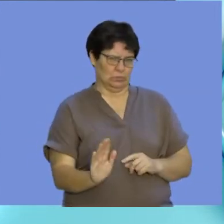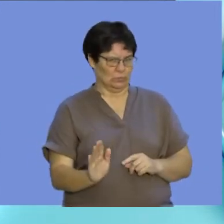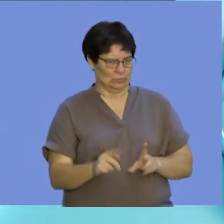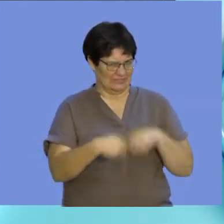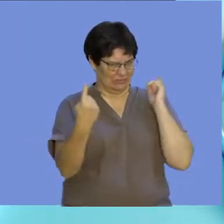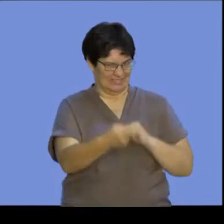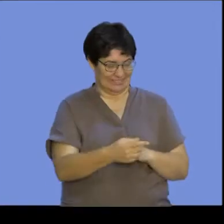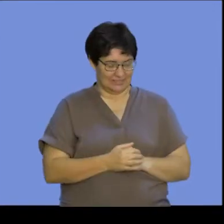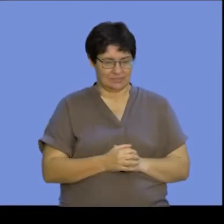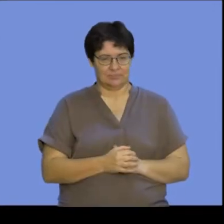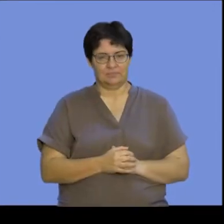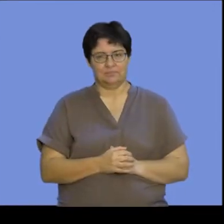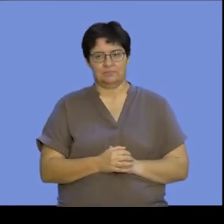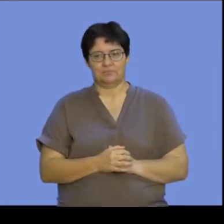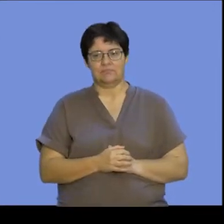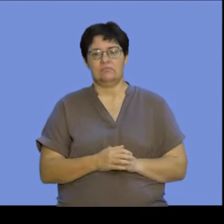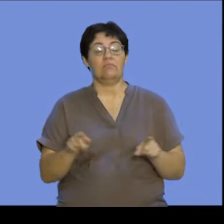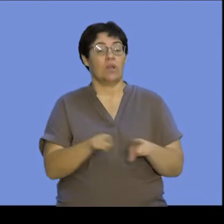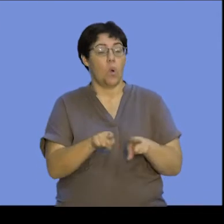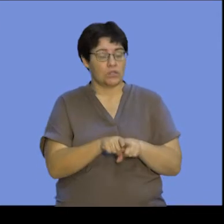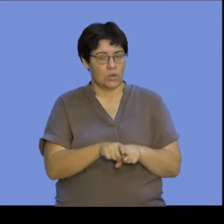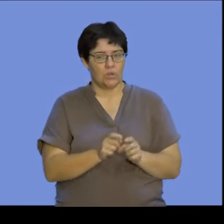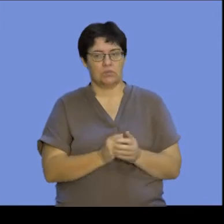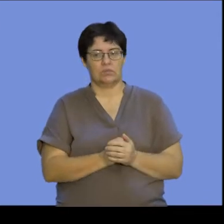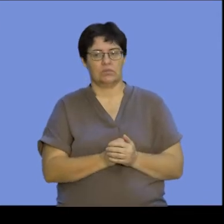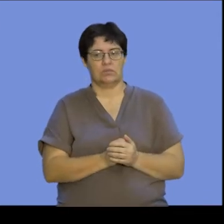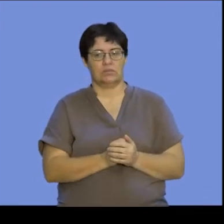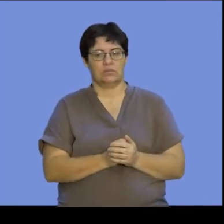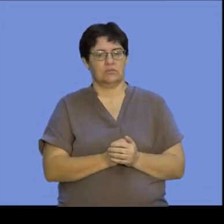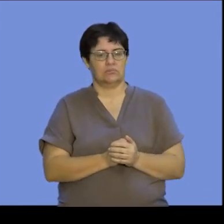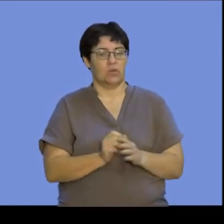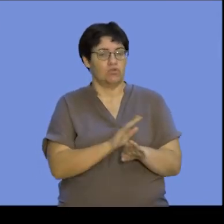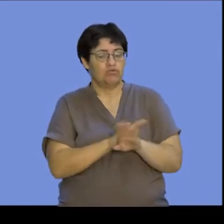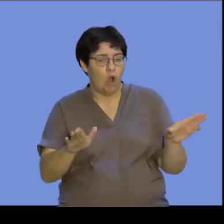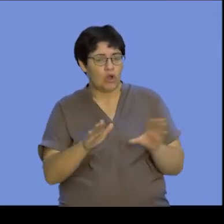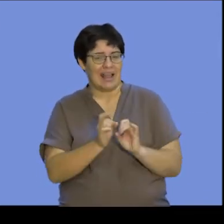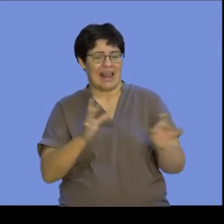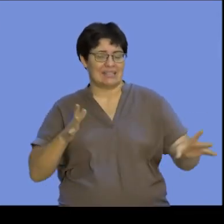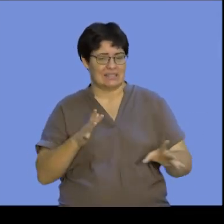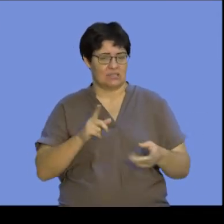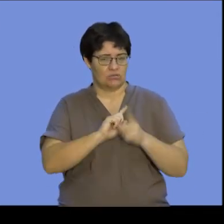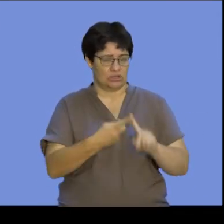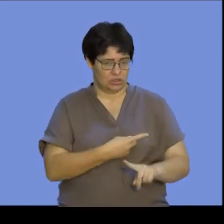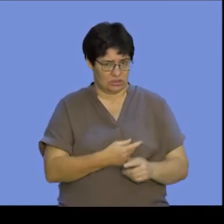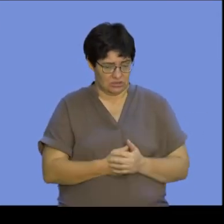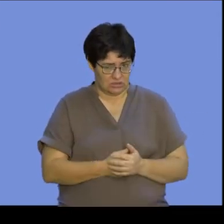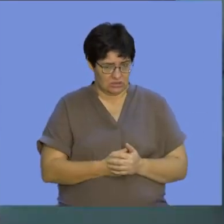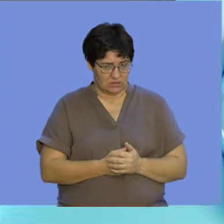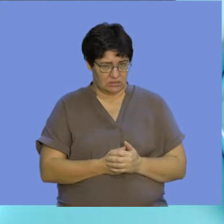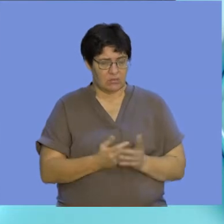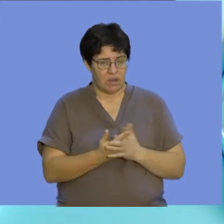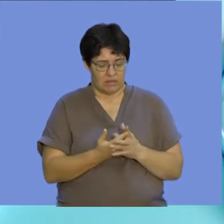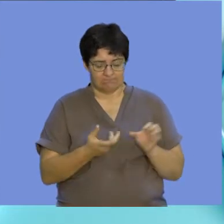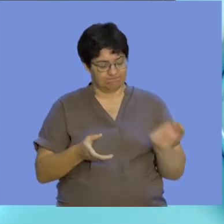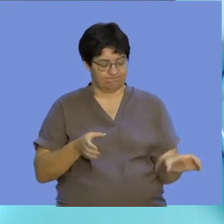No. We're also going to talk about what are inelastic collisions. So now we're going to separate our collisions into